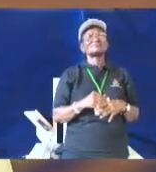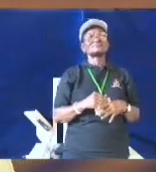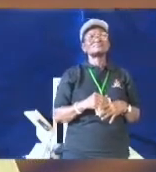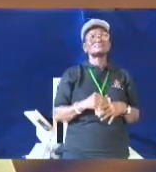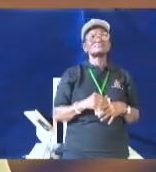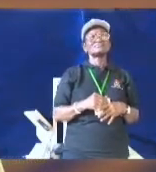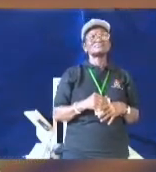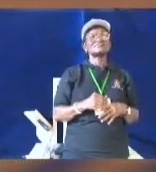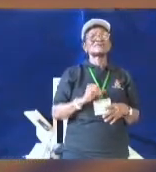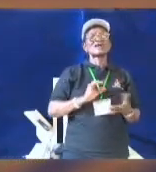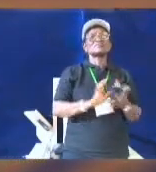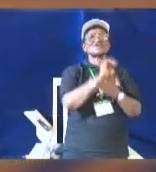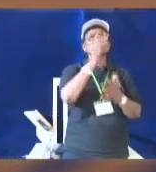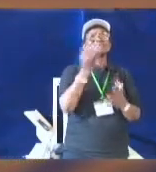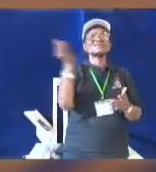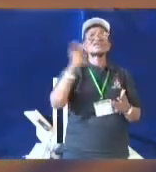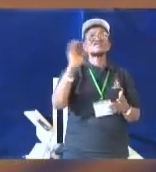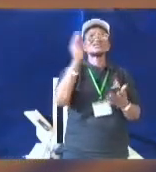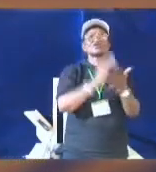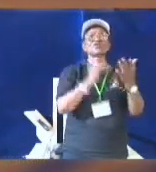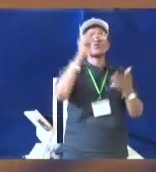I believe there's someone here tonight.